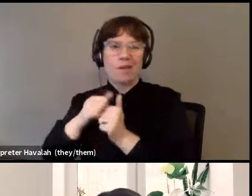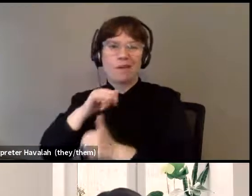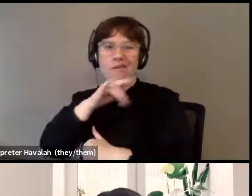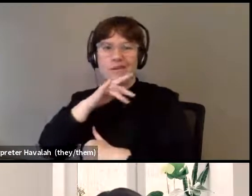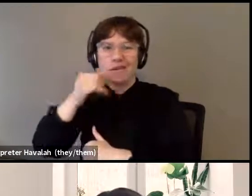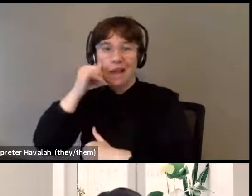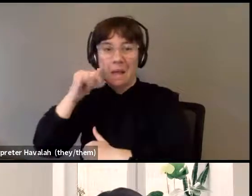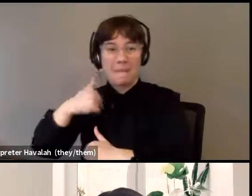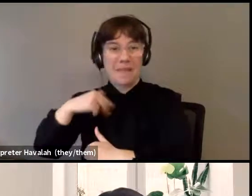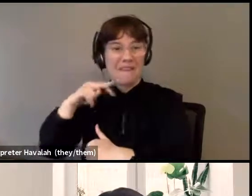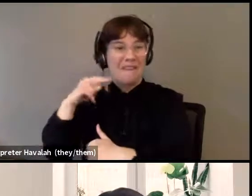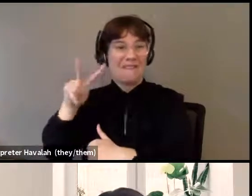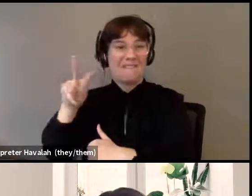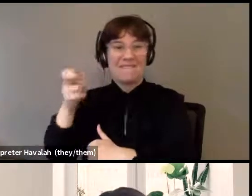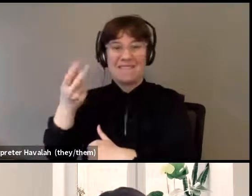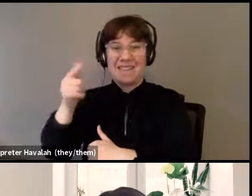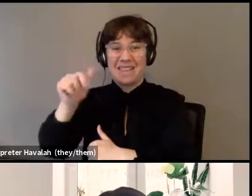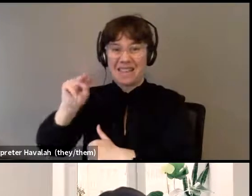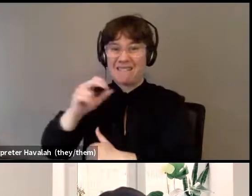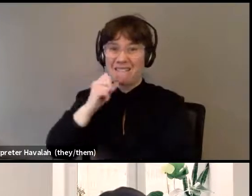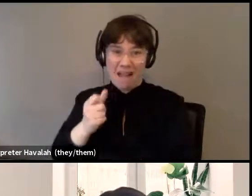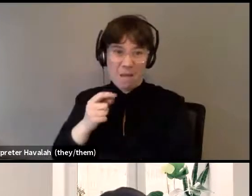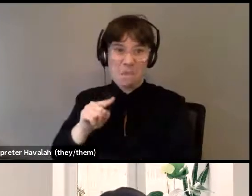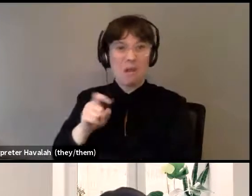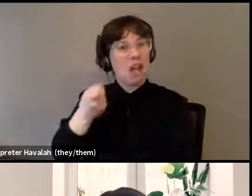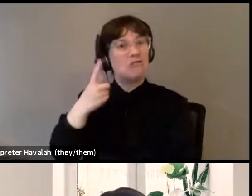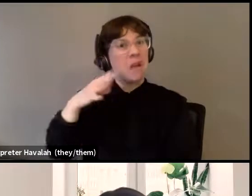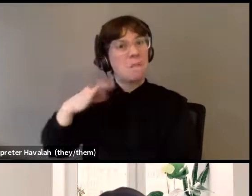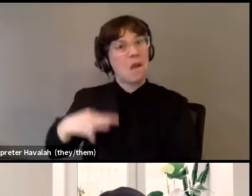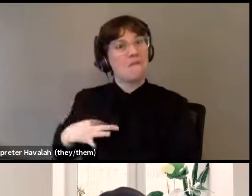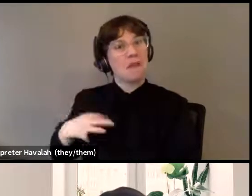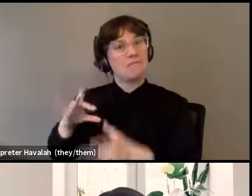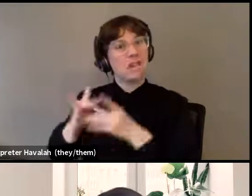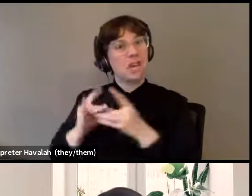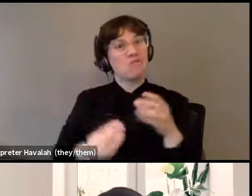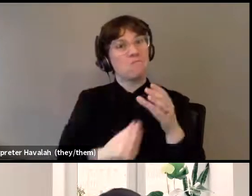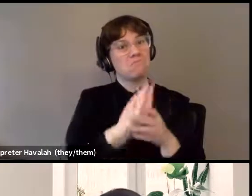personally vegan, but I understand the benefits of a plant-based diet.